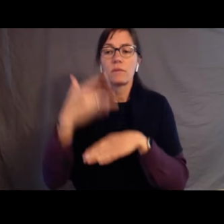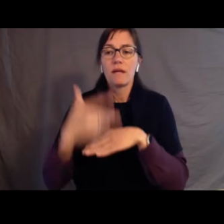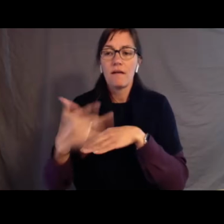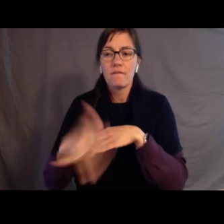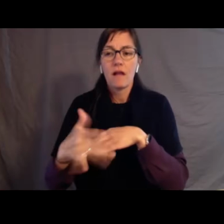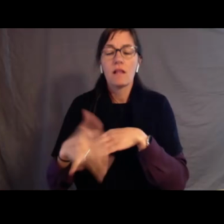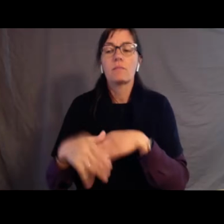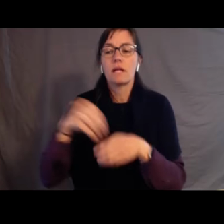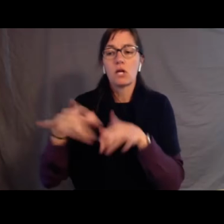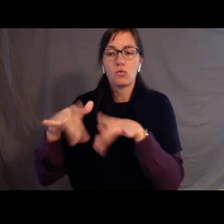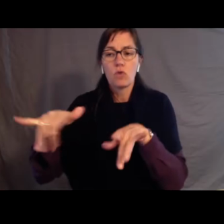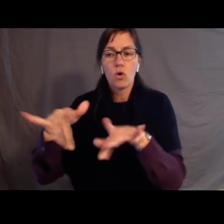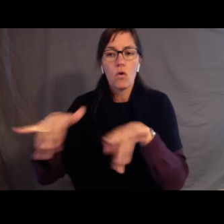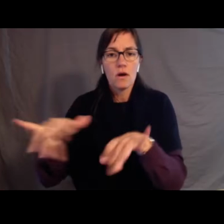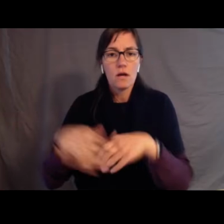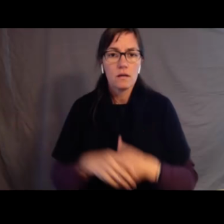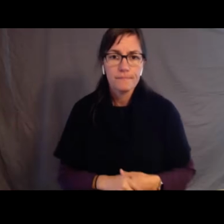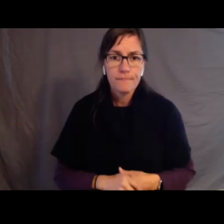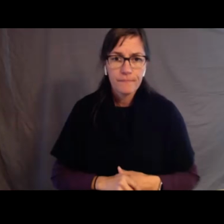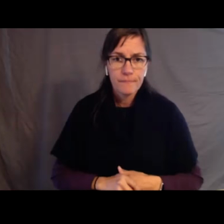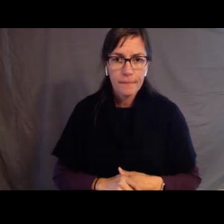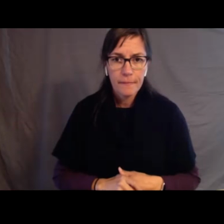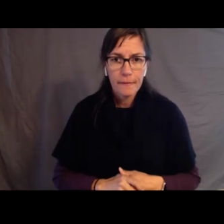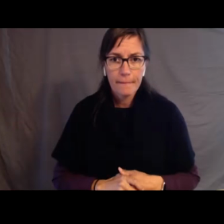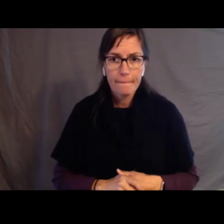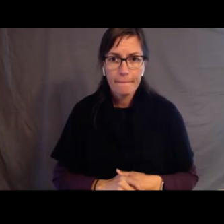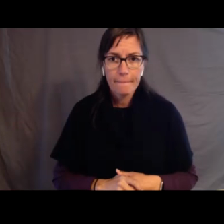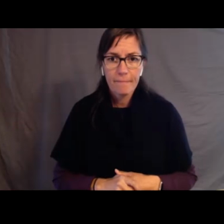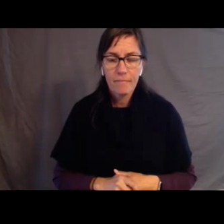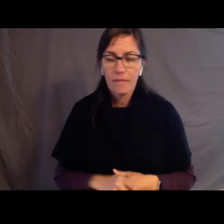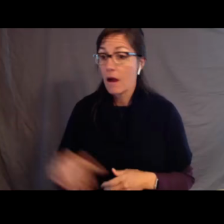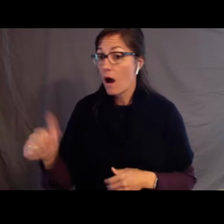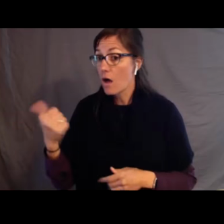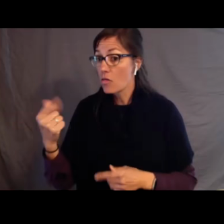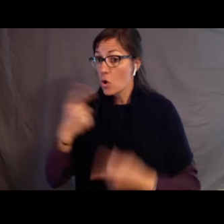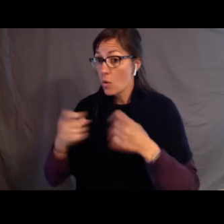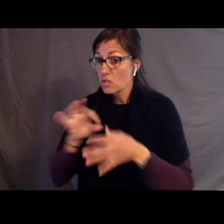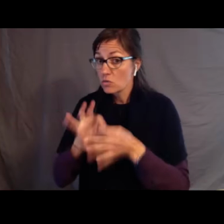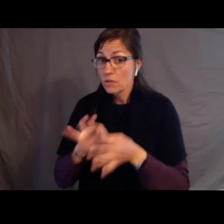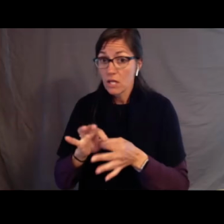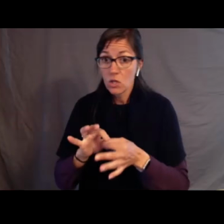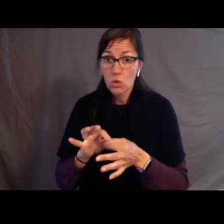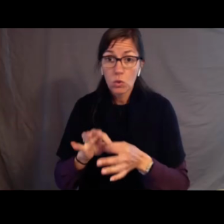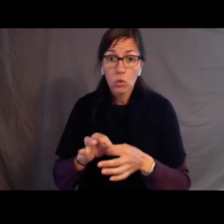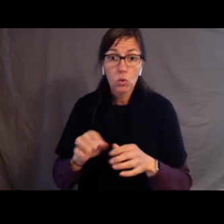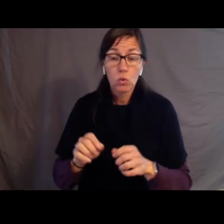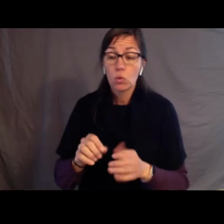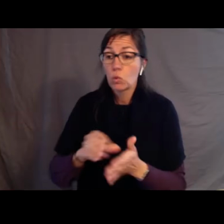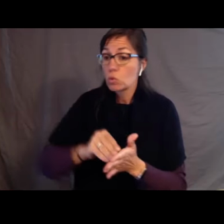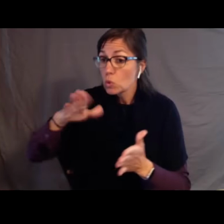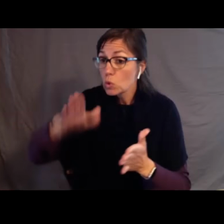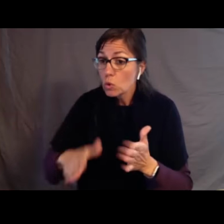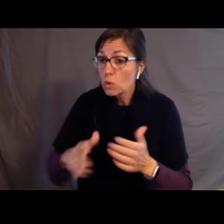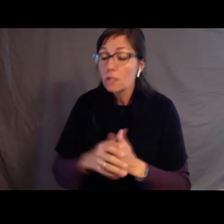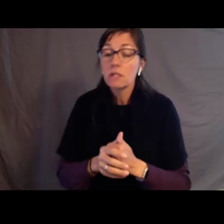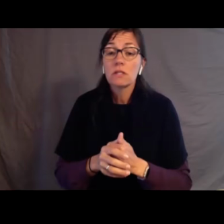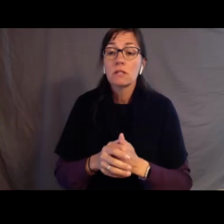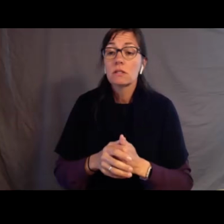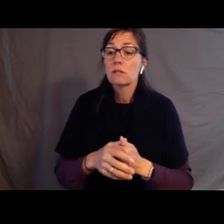Okay, are there any other questions? Any other questions in terms of the students that you're working with, or anything in terms of the high-tech,